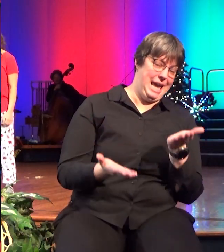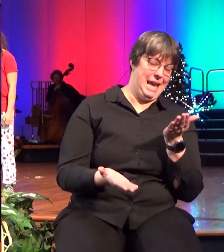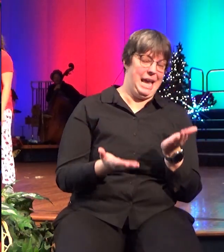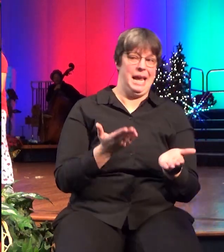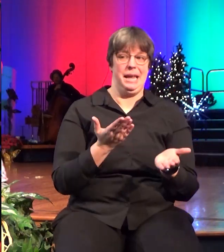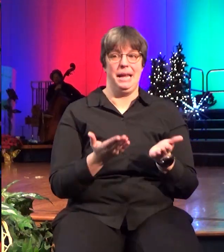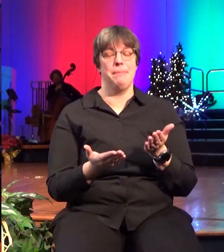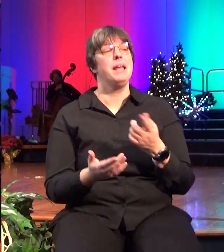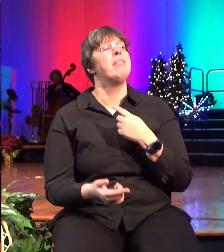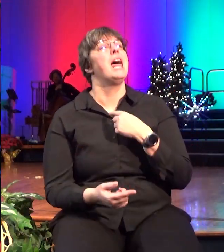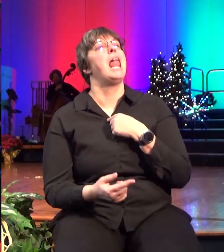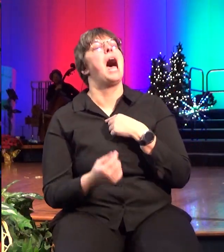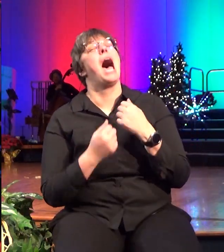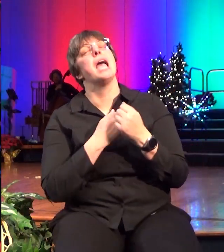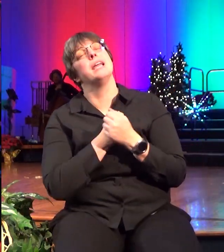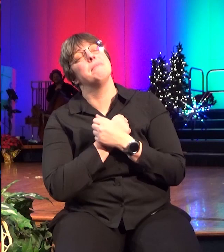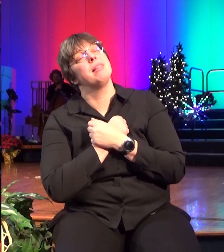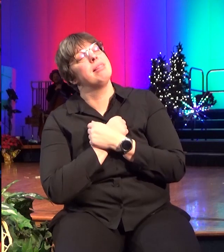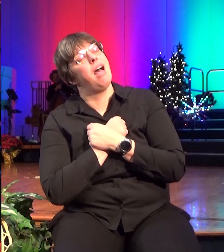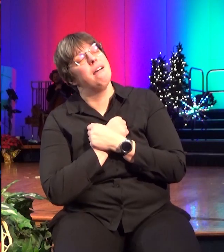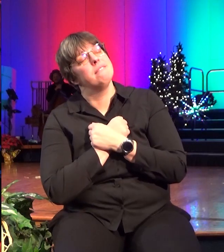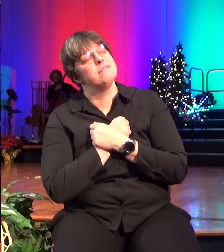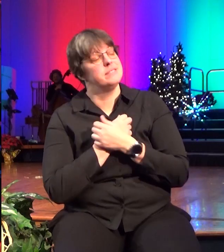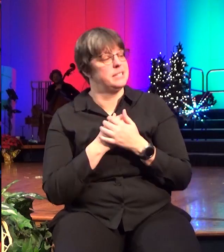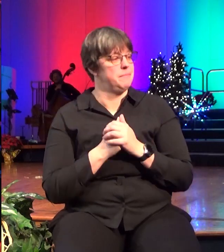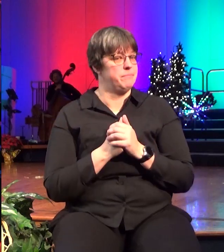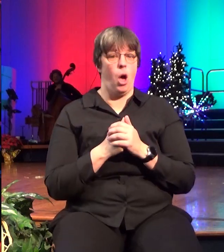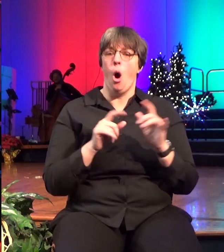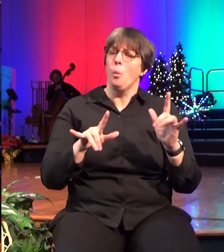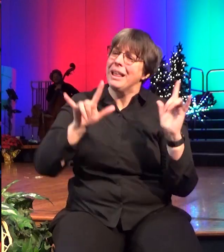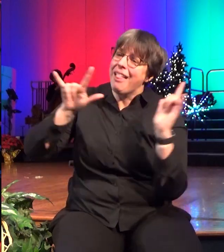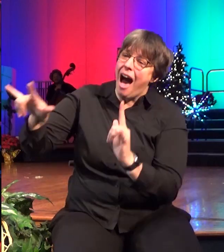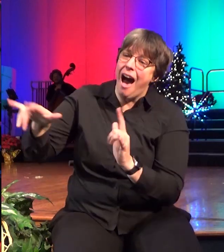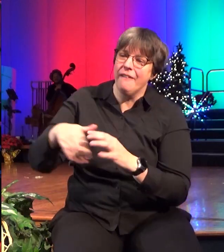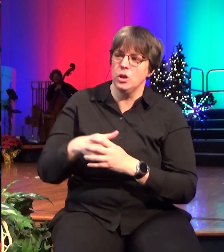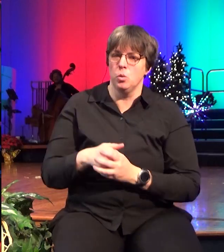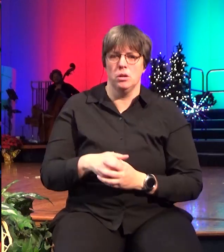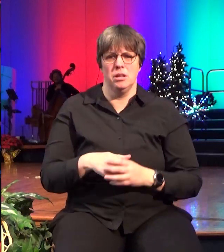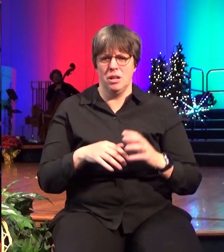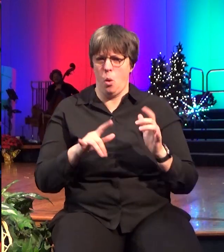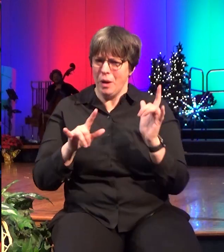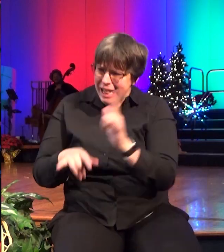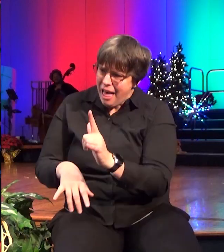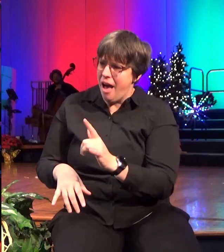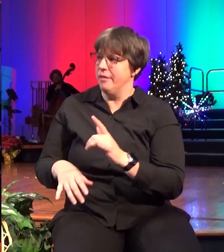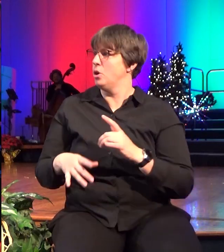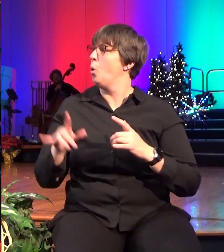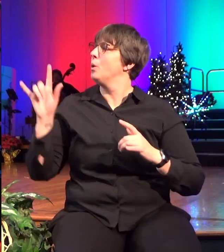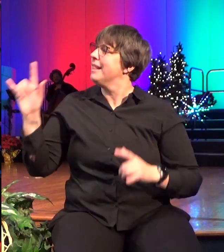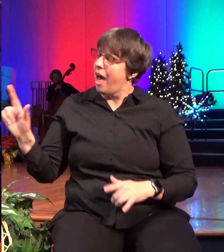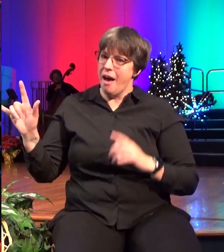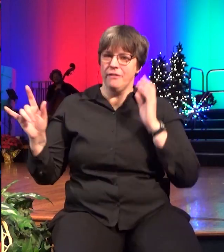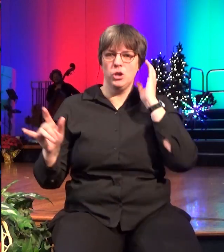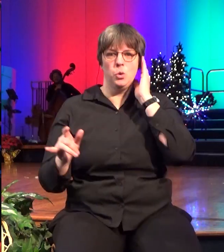am loved, that maybe... What?